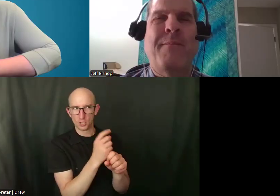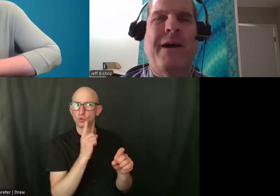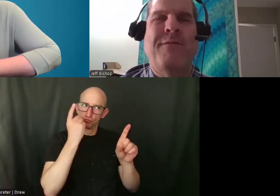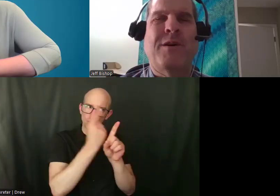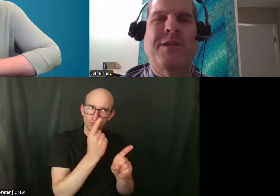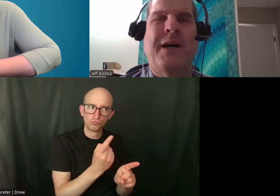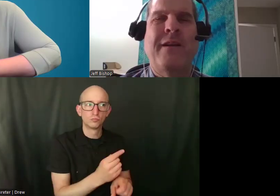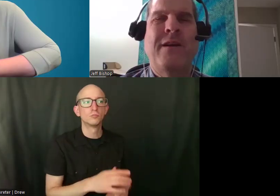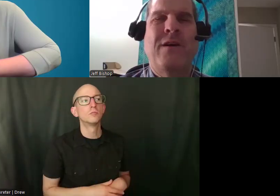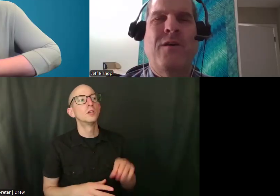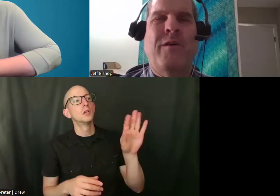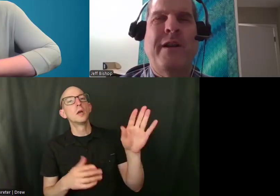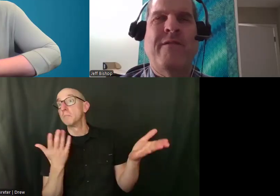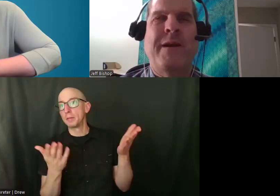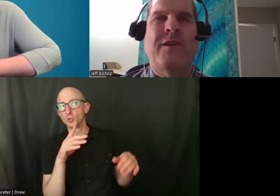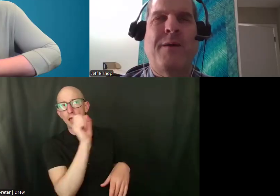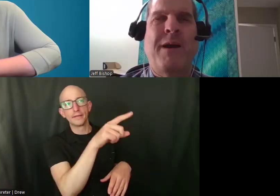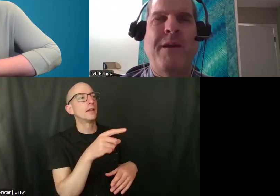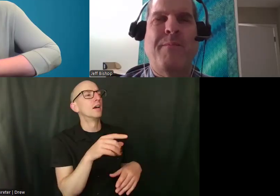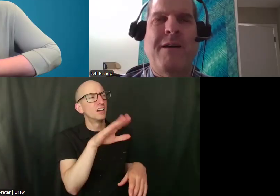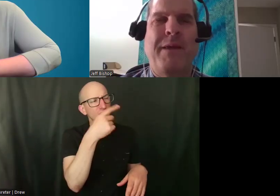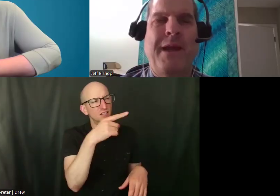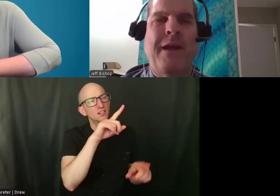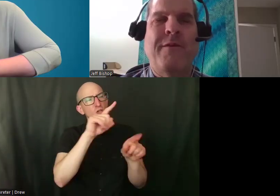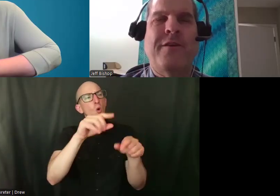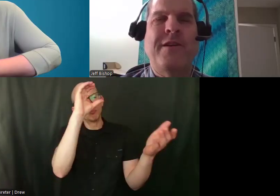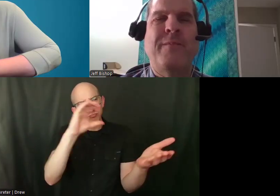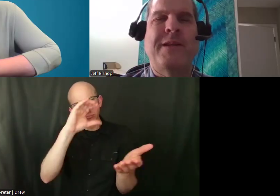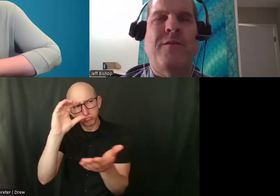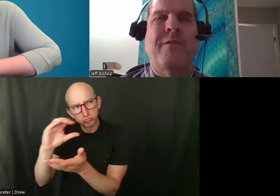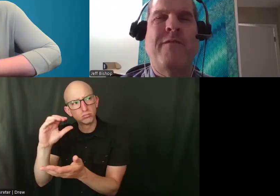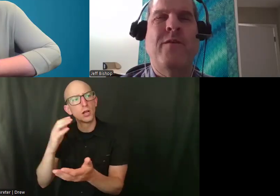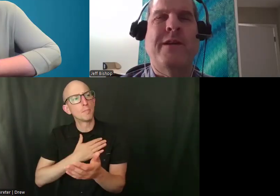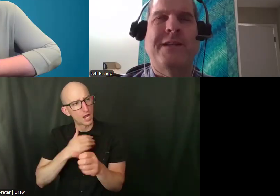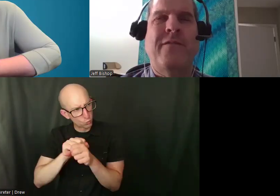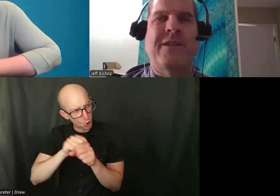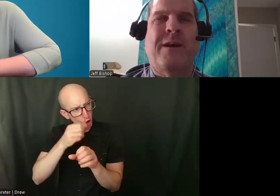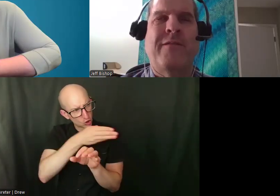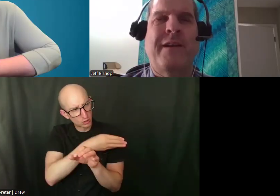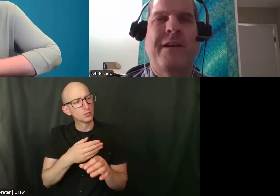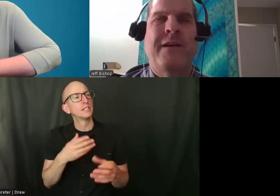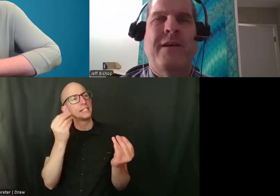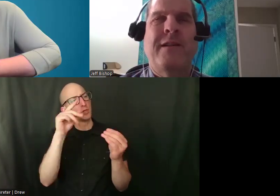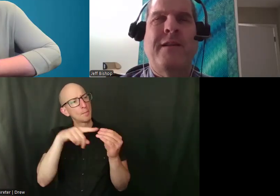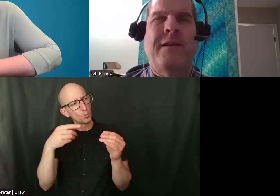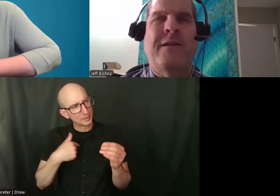that I might have worked on or information that might be about me and return it to me so I can review it to see if it's